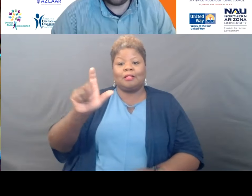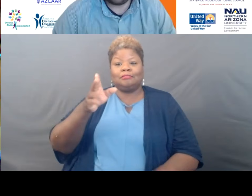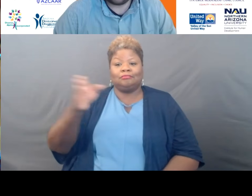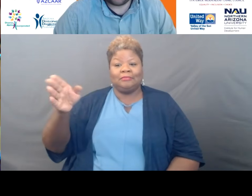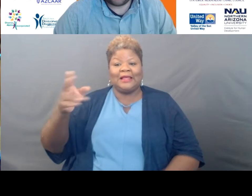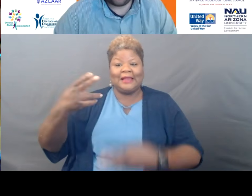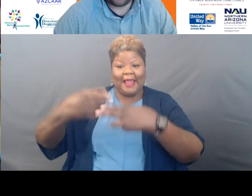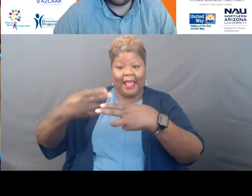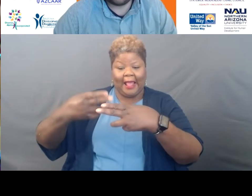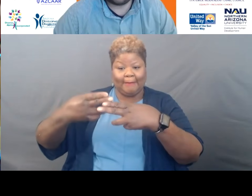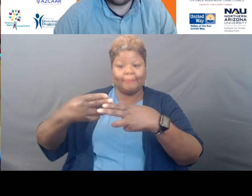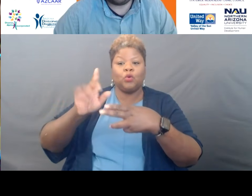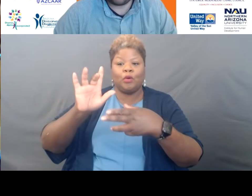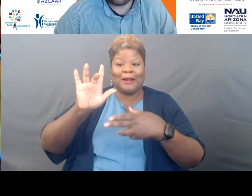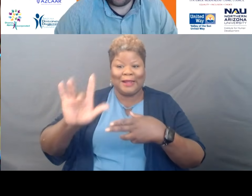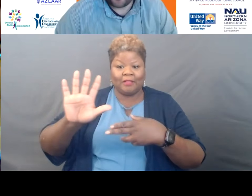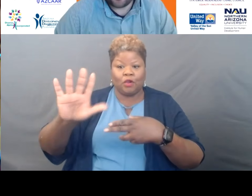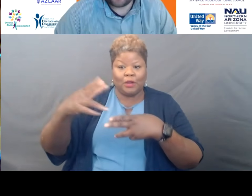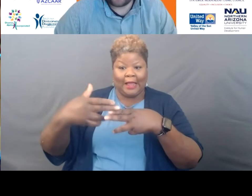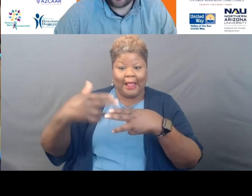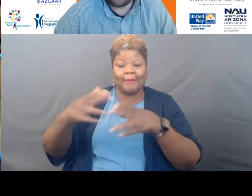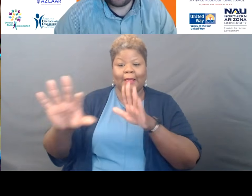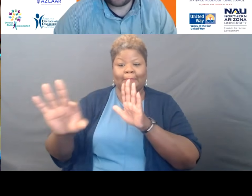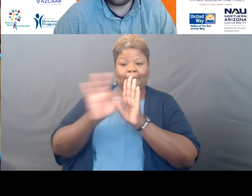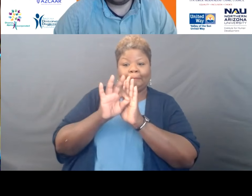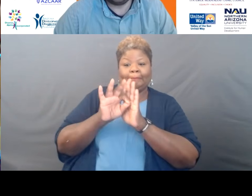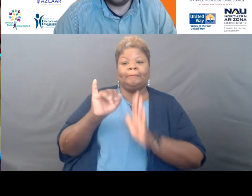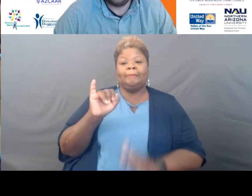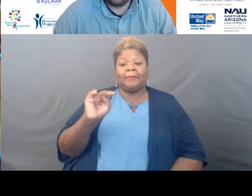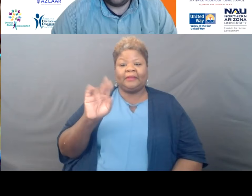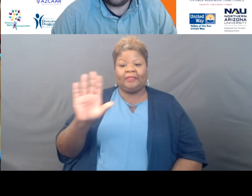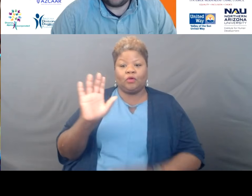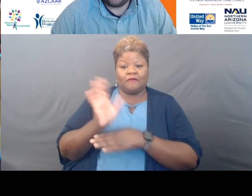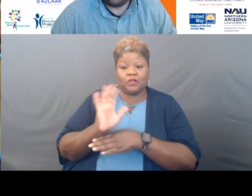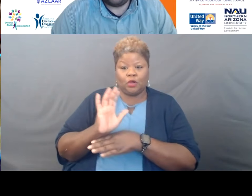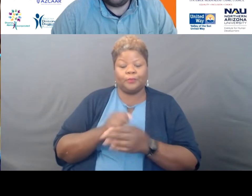You should be able to click their names and pin their videos as well.